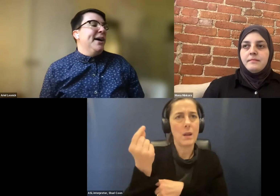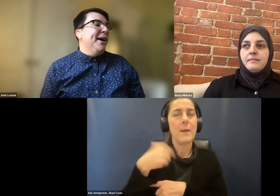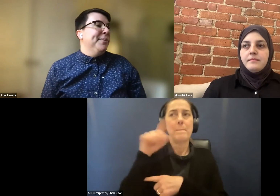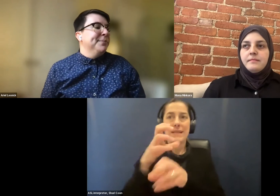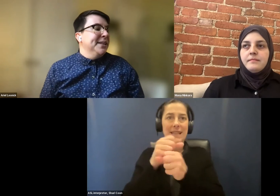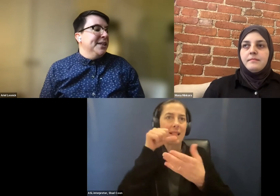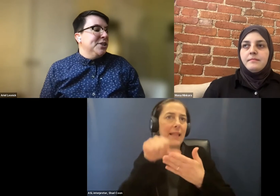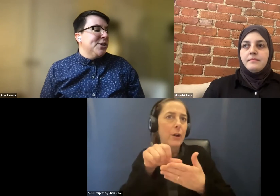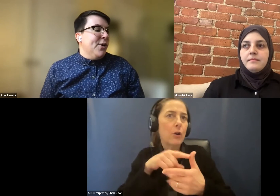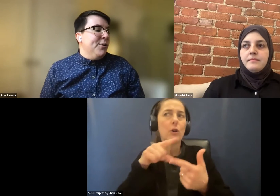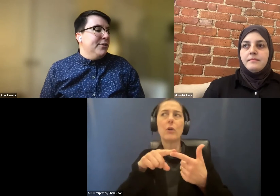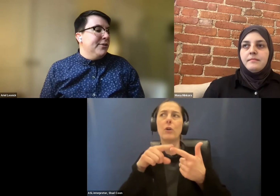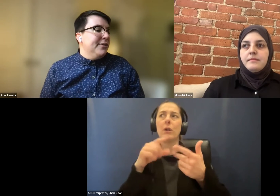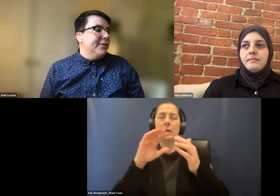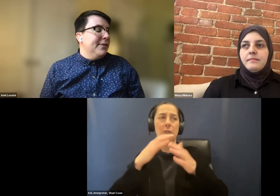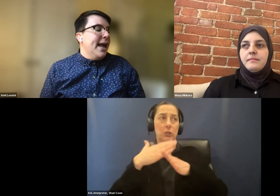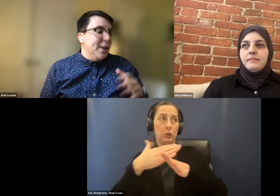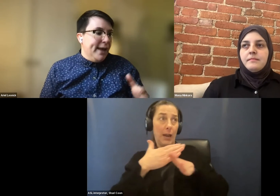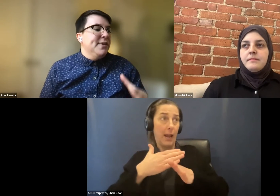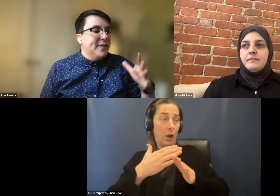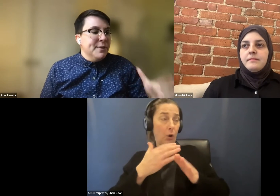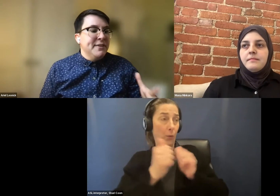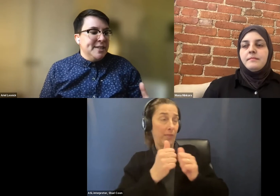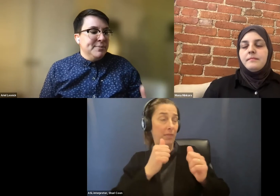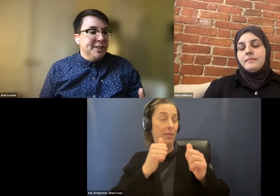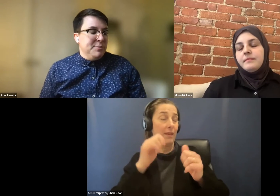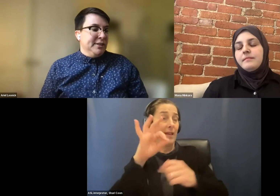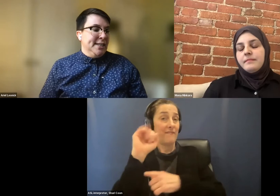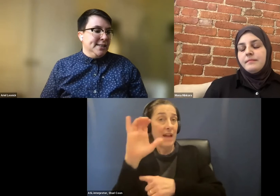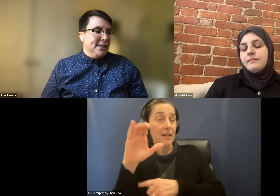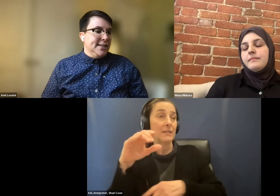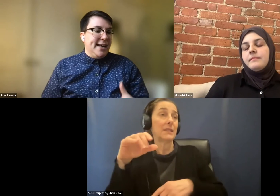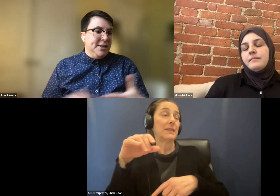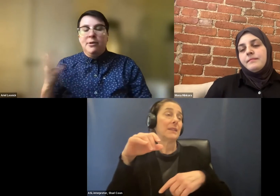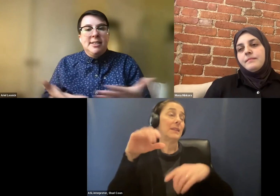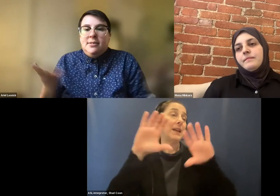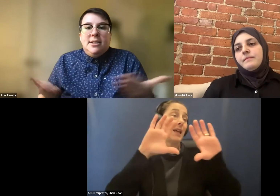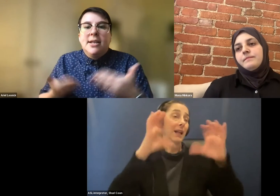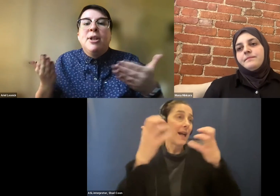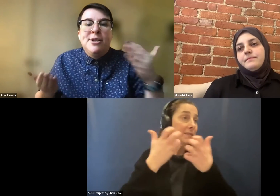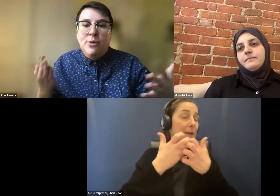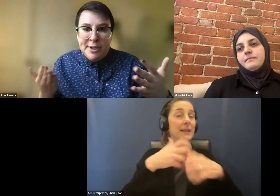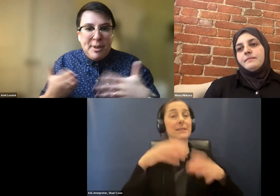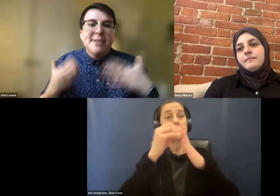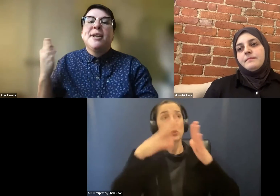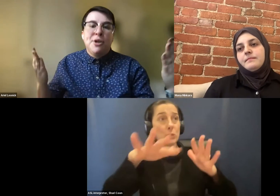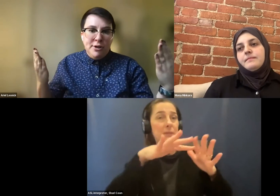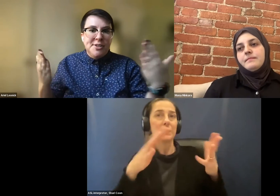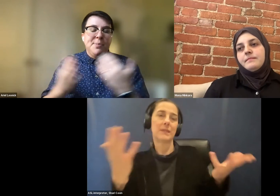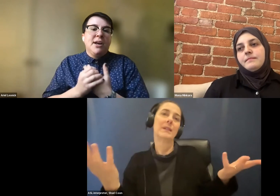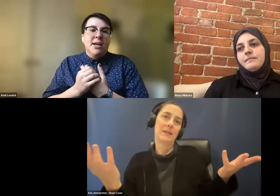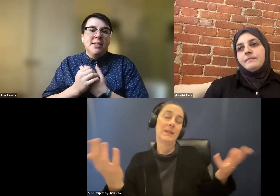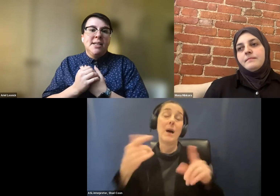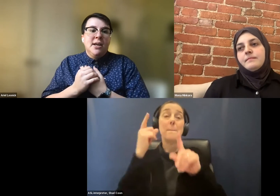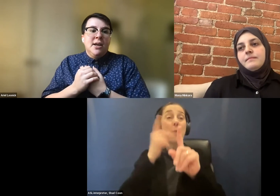classmates. So anyway, the thing with invisible disabilities is that, it's double-edged sword, a blessing and a